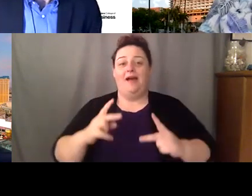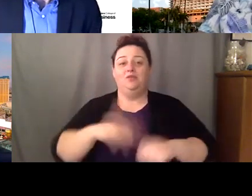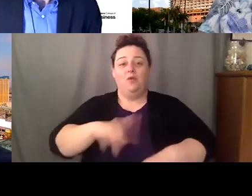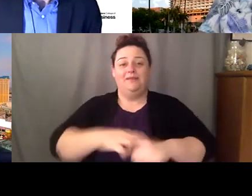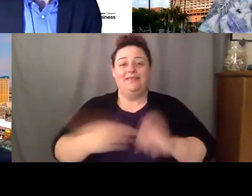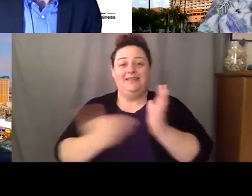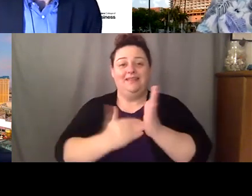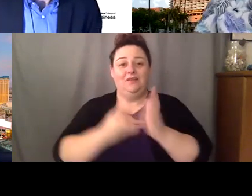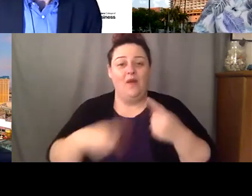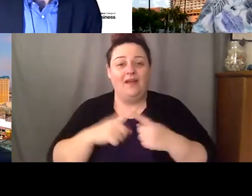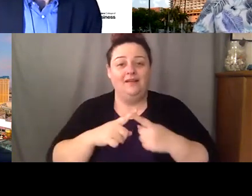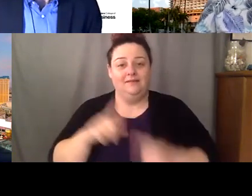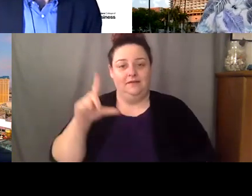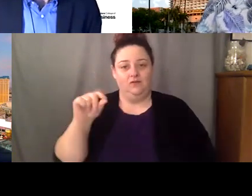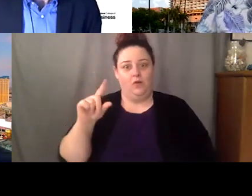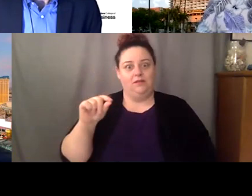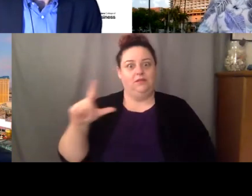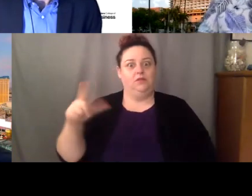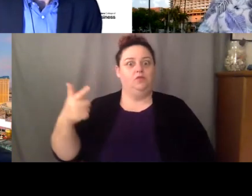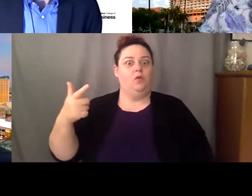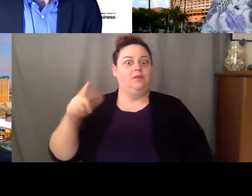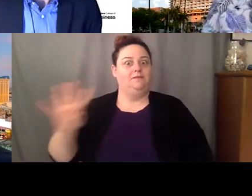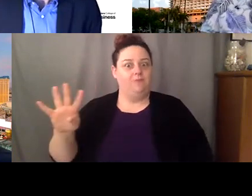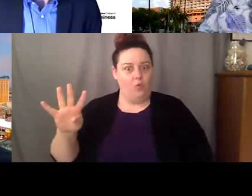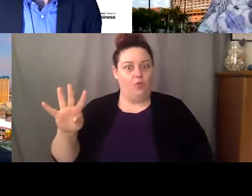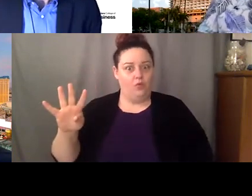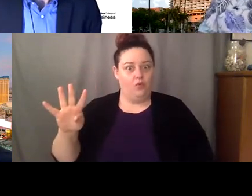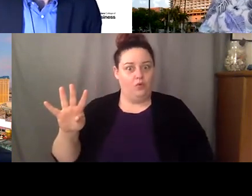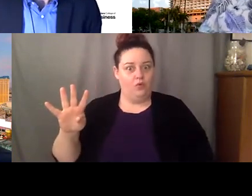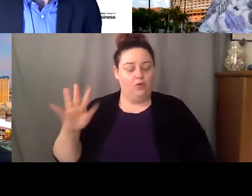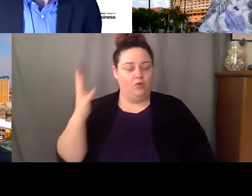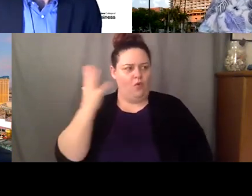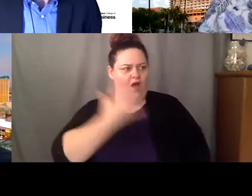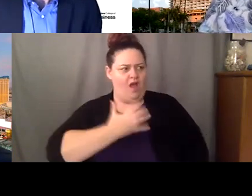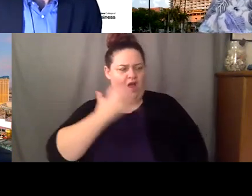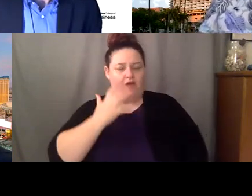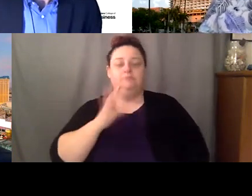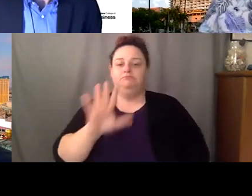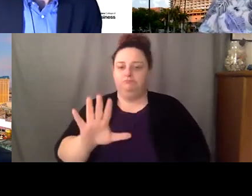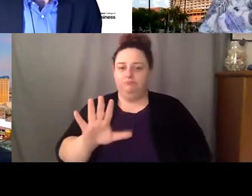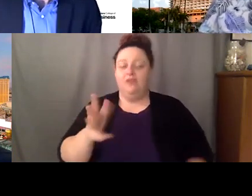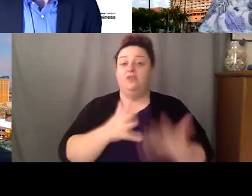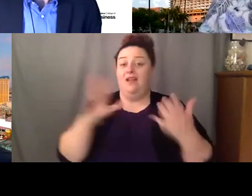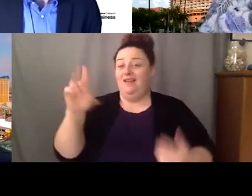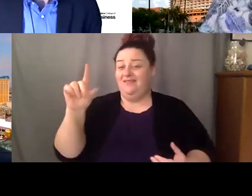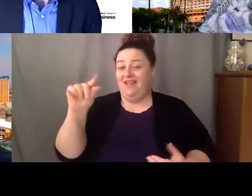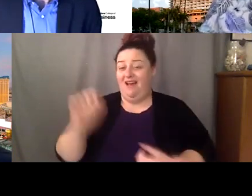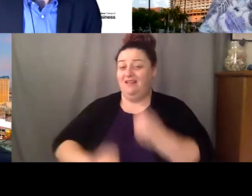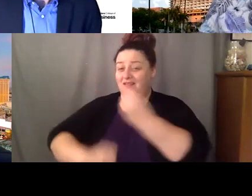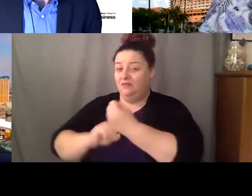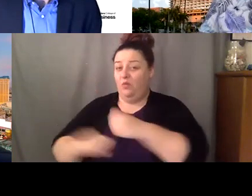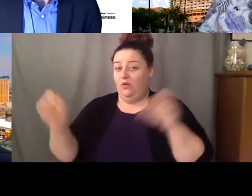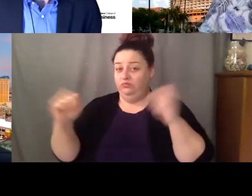Which, you know, is, you know, on one point, okay, there's a lot of data to support that. On the other